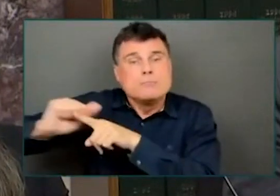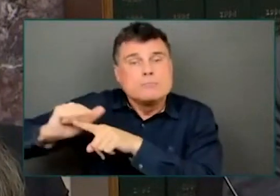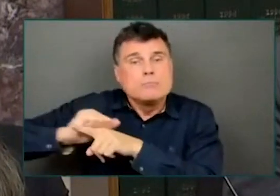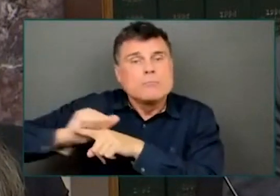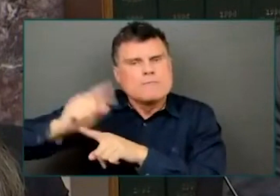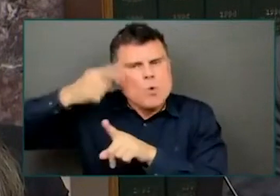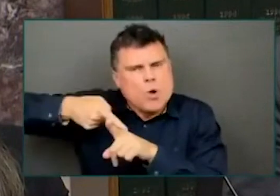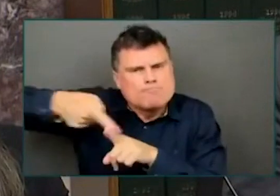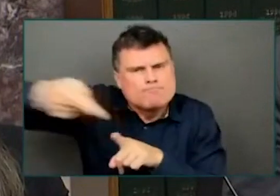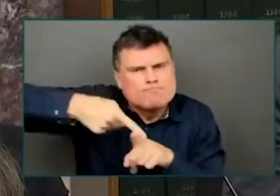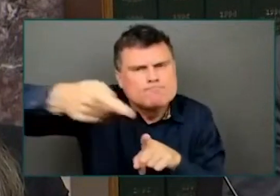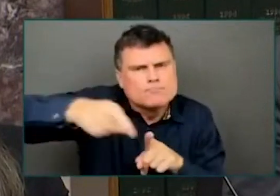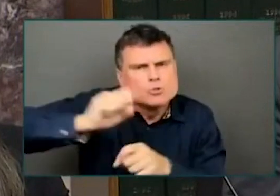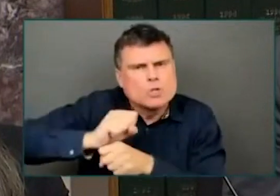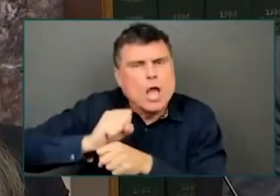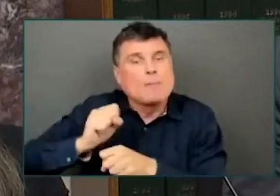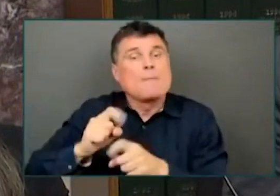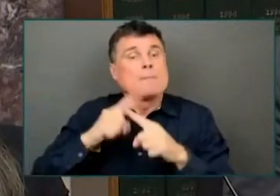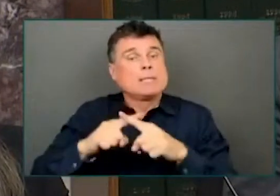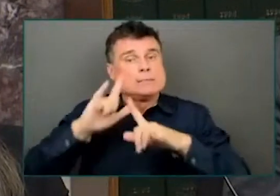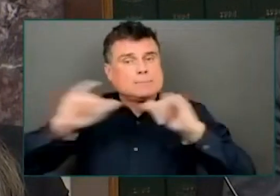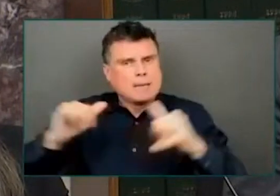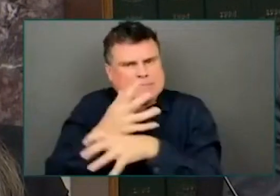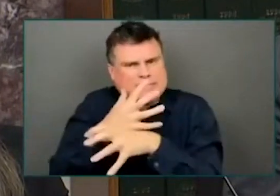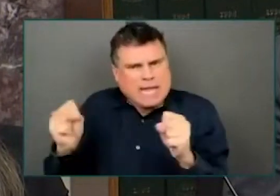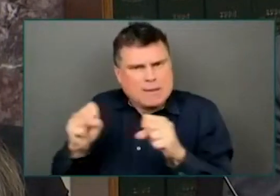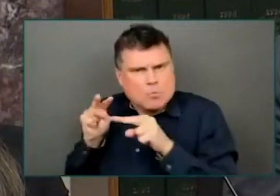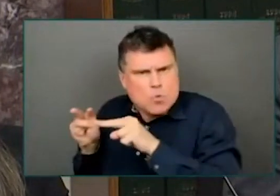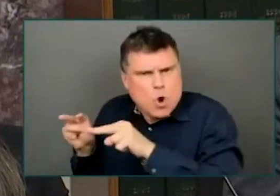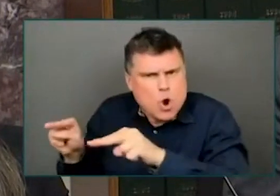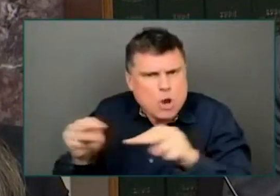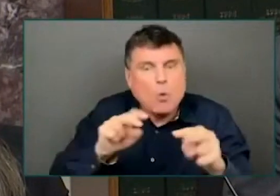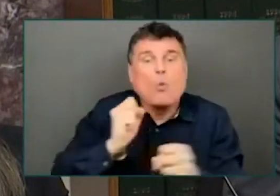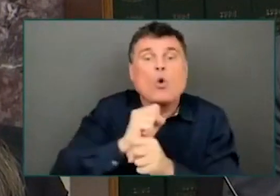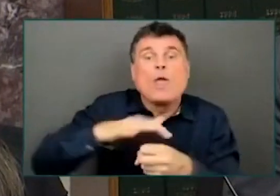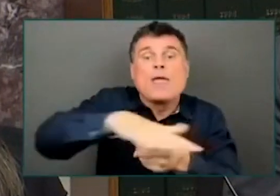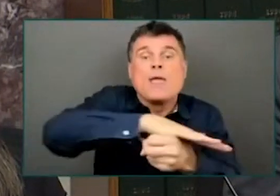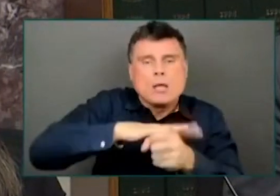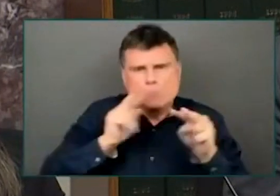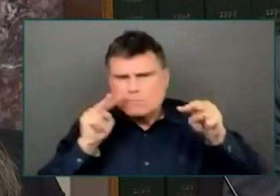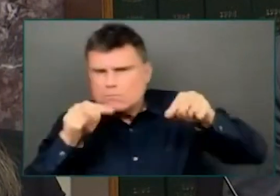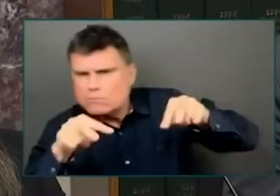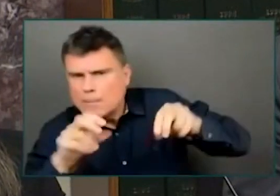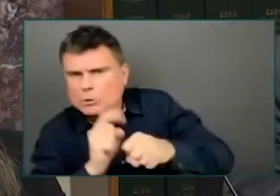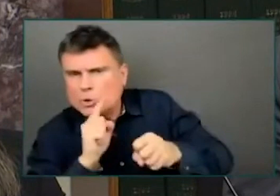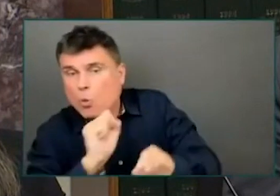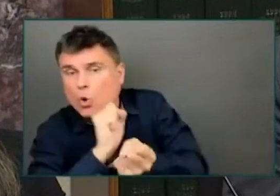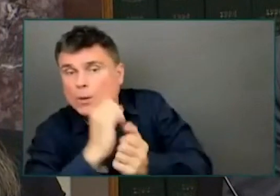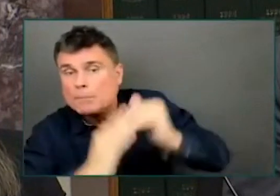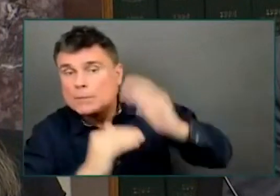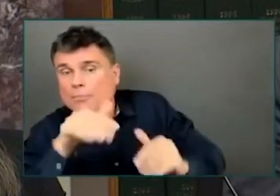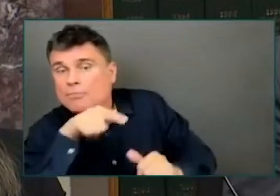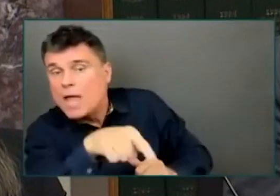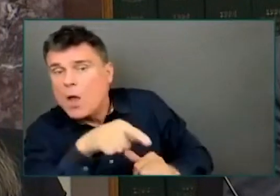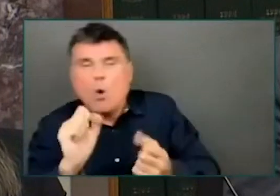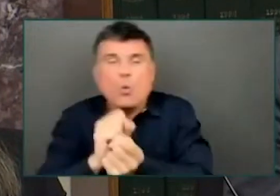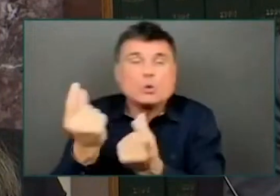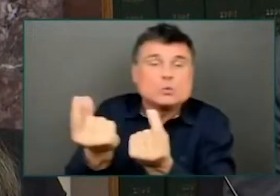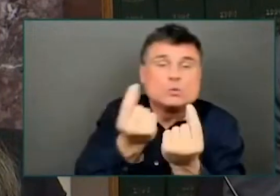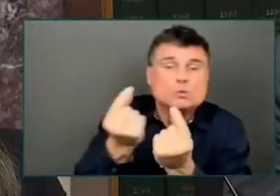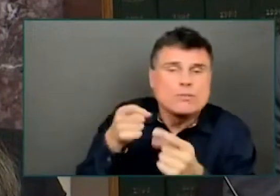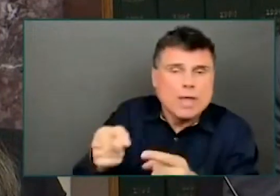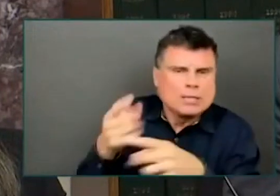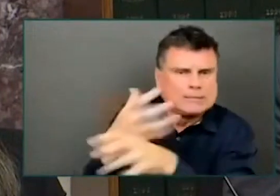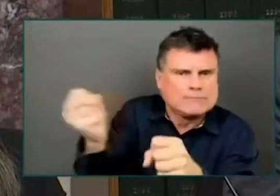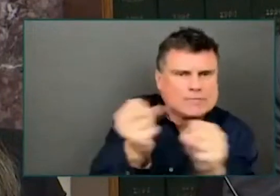sites. Other high-growth areas like healthcare and technology are the same ones our government has been focused on since 2017. We've